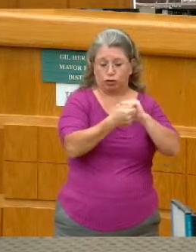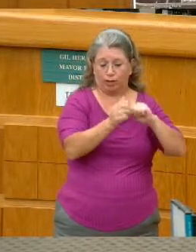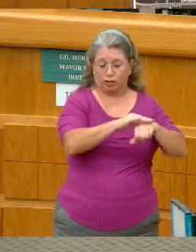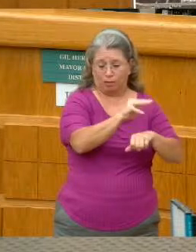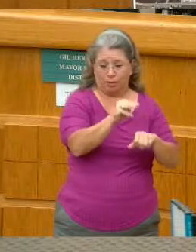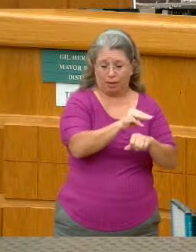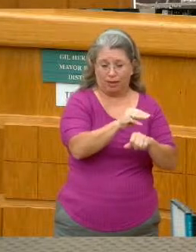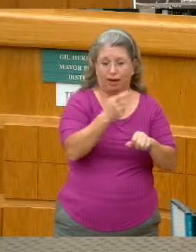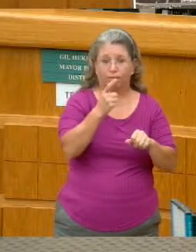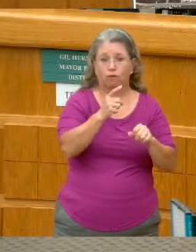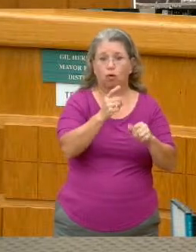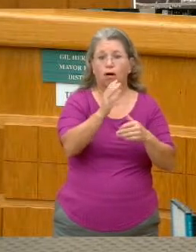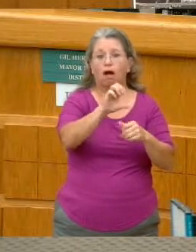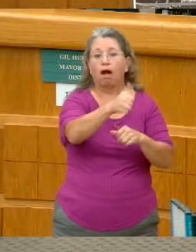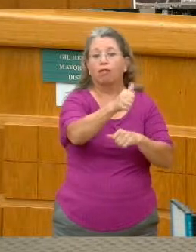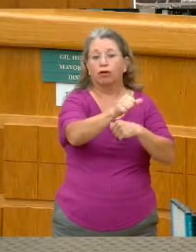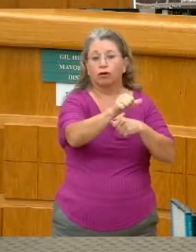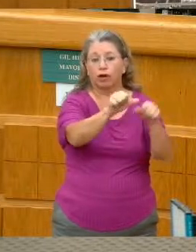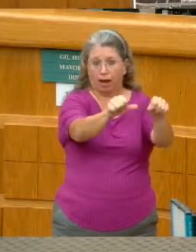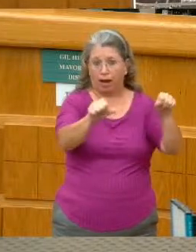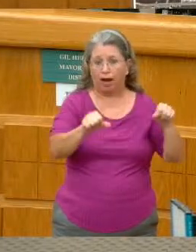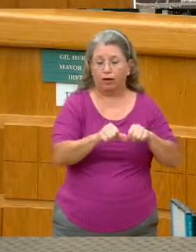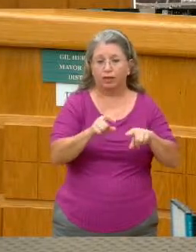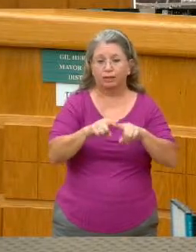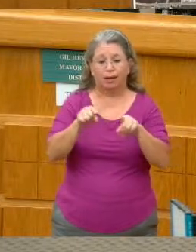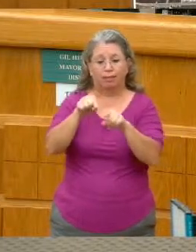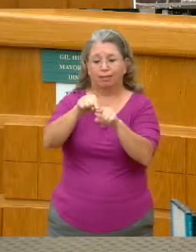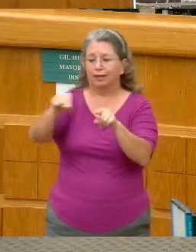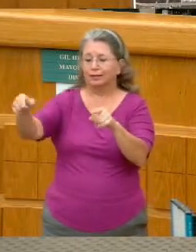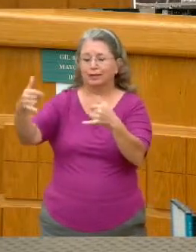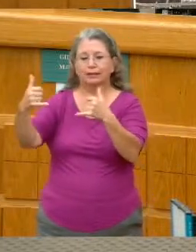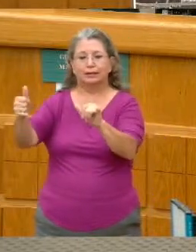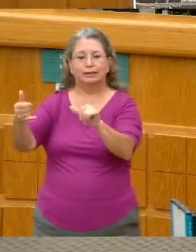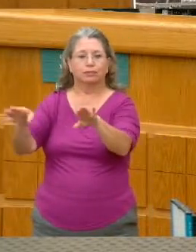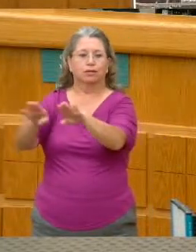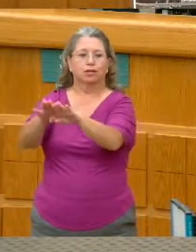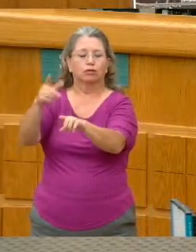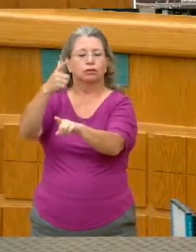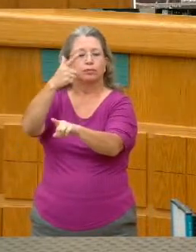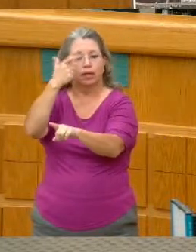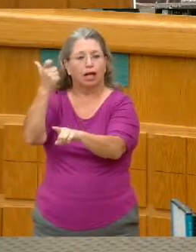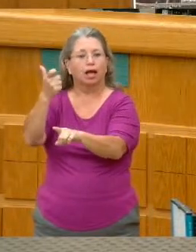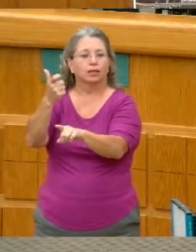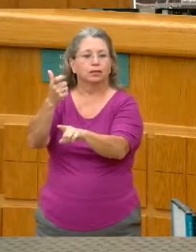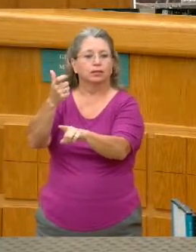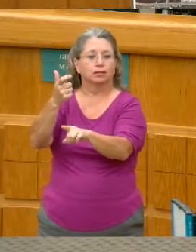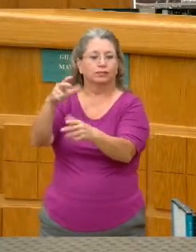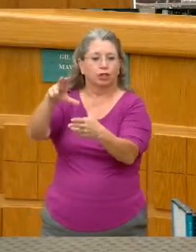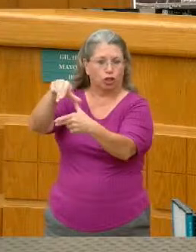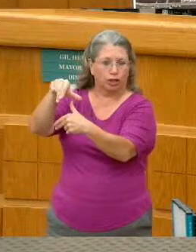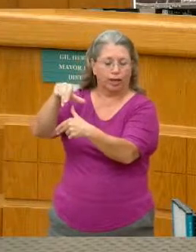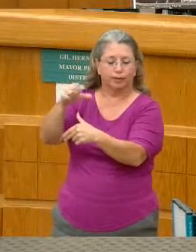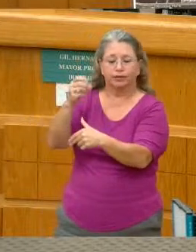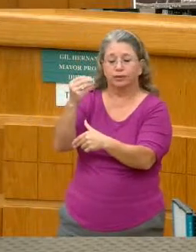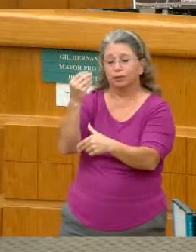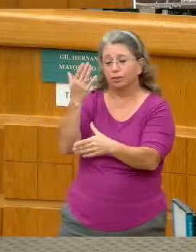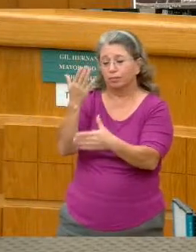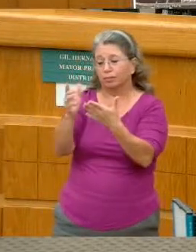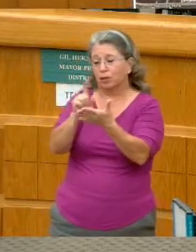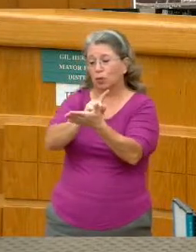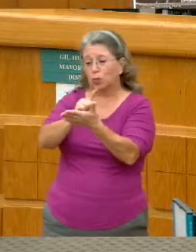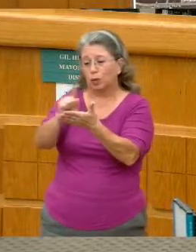done in a week, but that would be a goal. So at least for a week, and possibly more, a